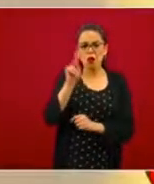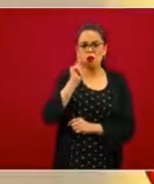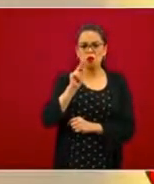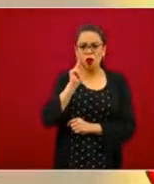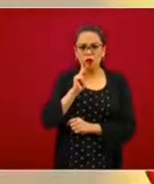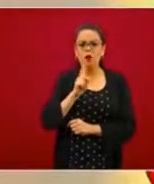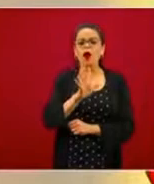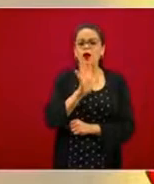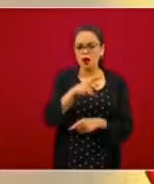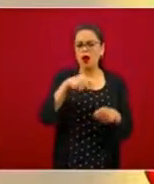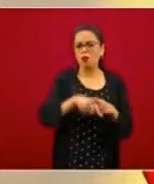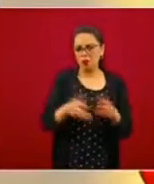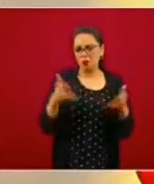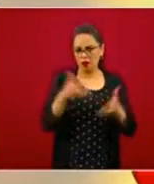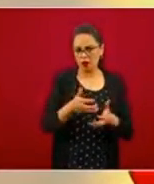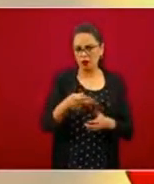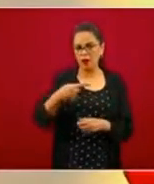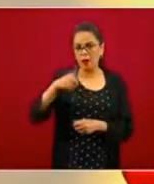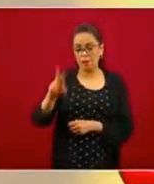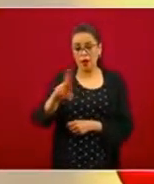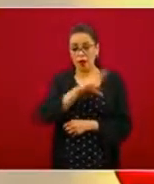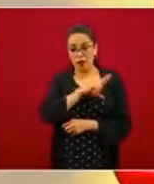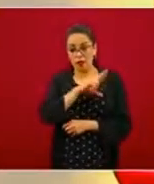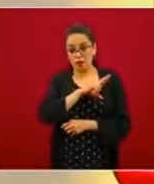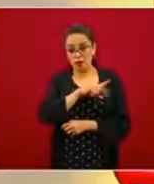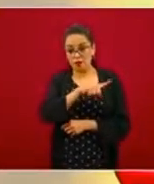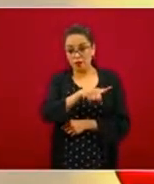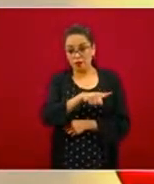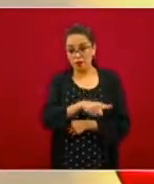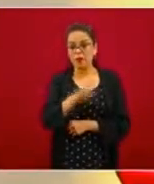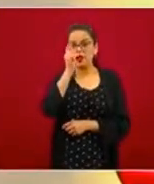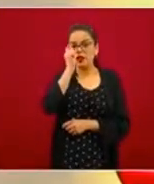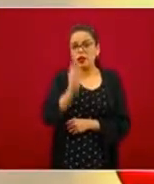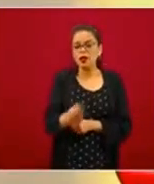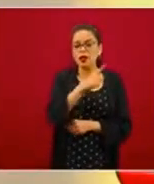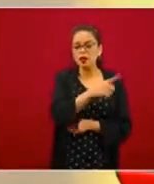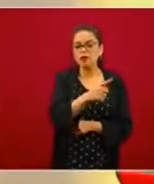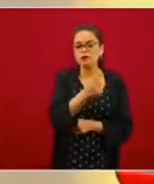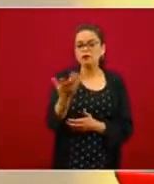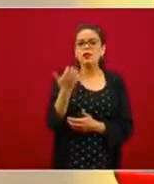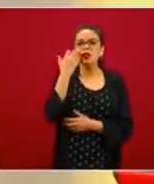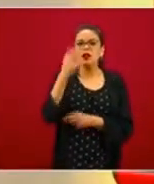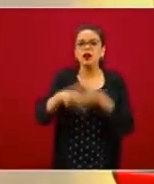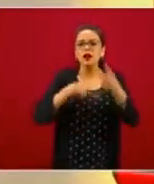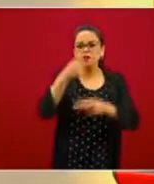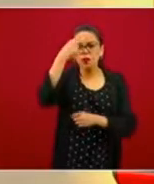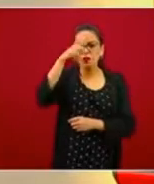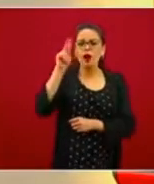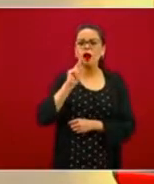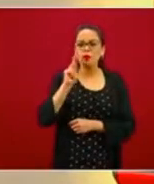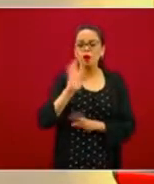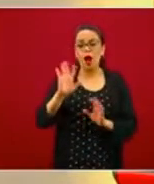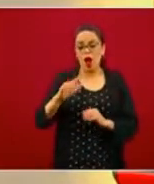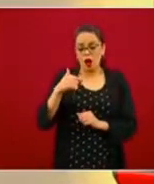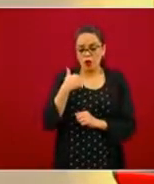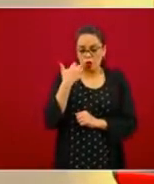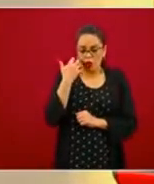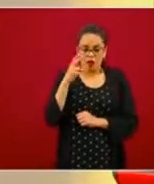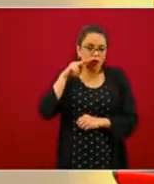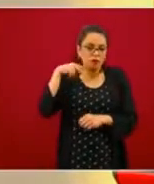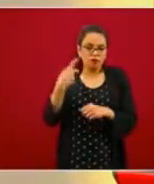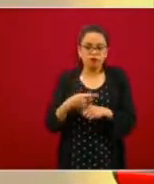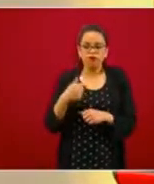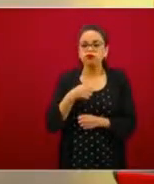Why? Well, because public sector applies tests with an epidemiological surveillance criterion, while the